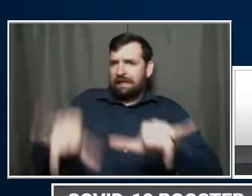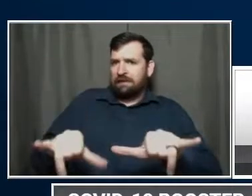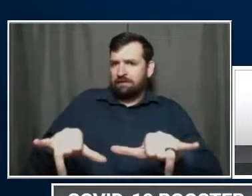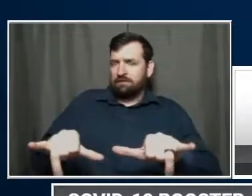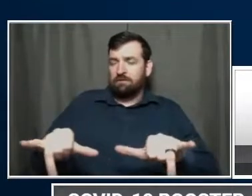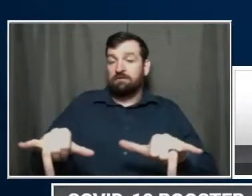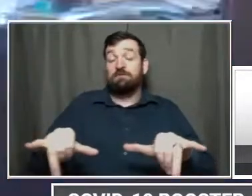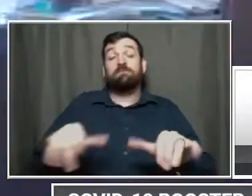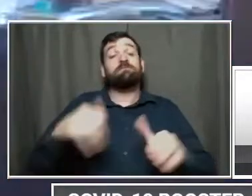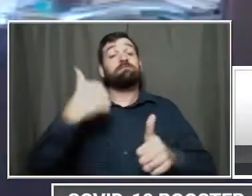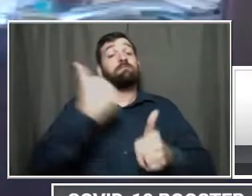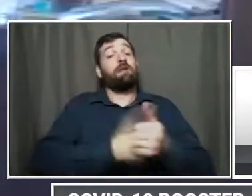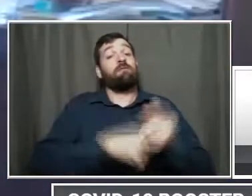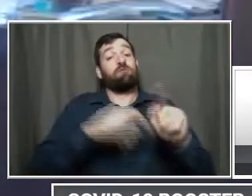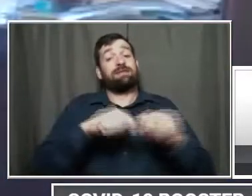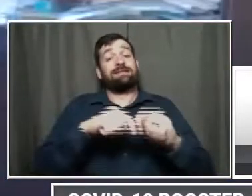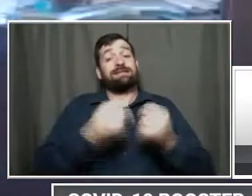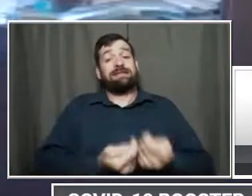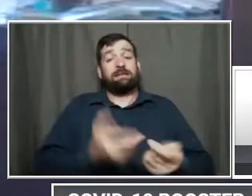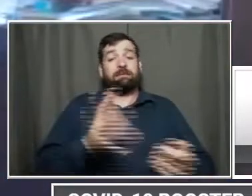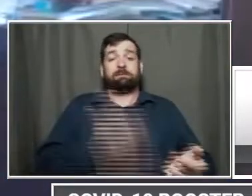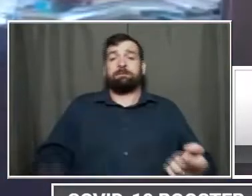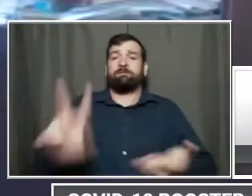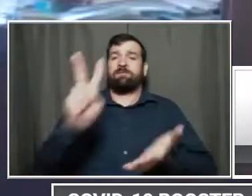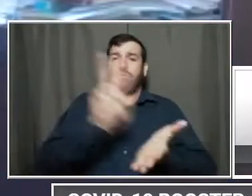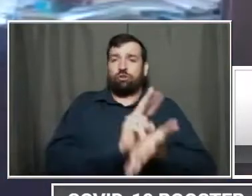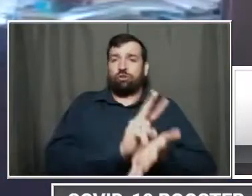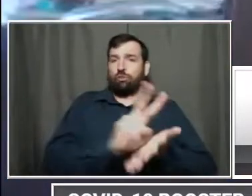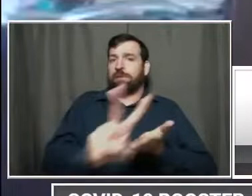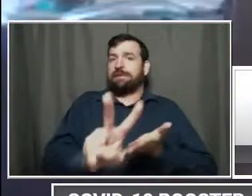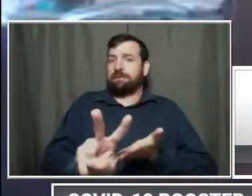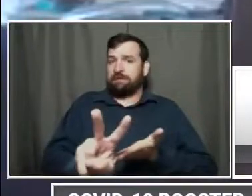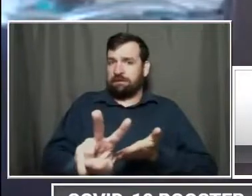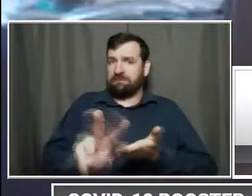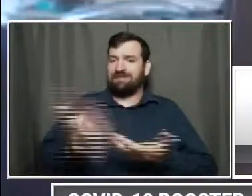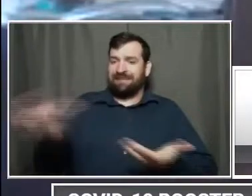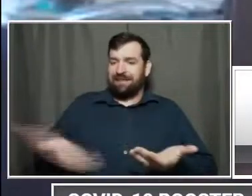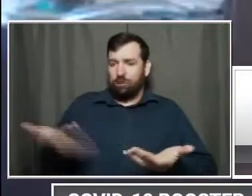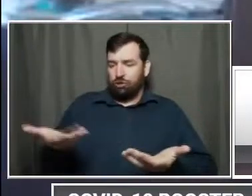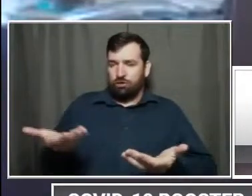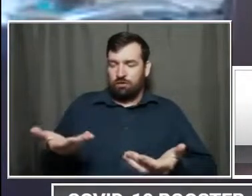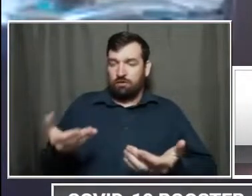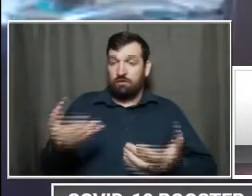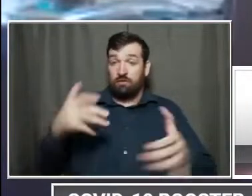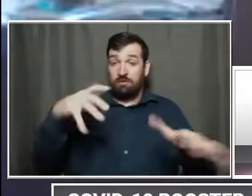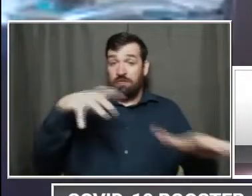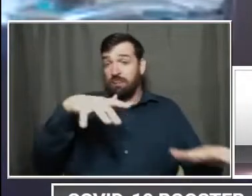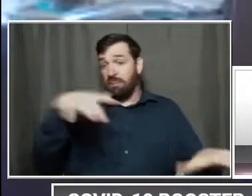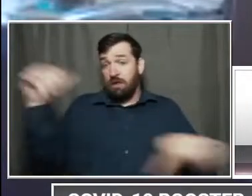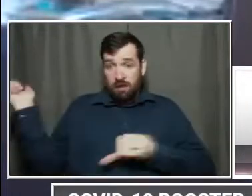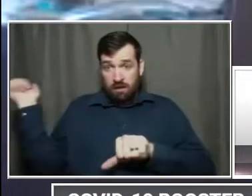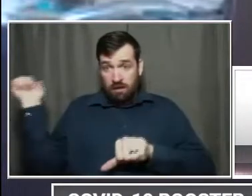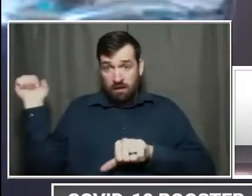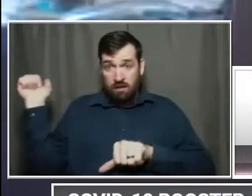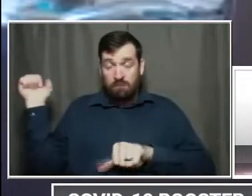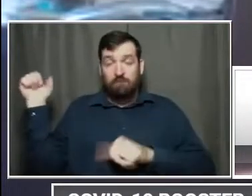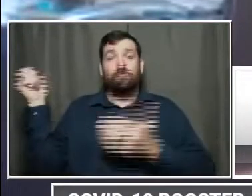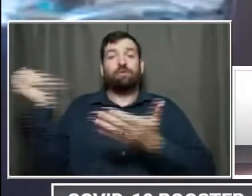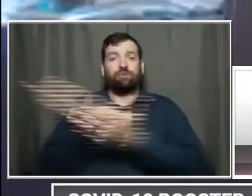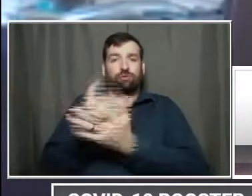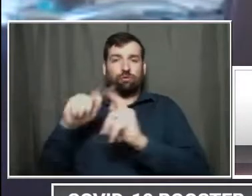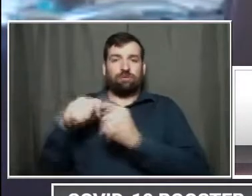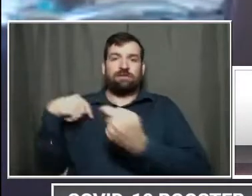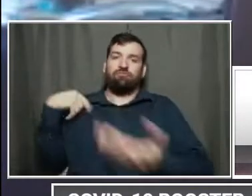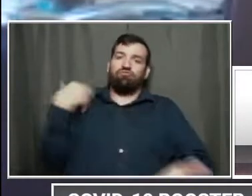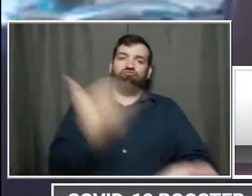Every team is here about 14 days in country, and they leave, and then a new team comes every